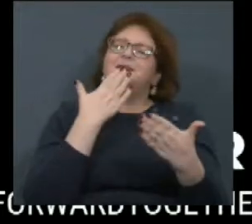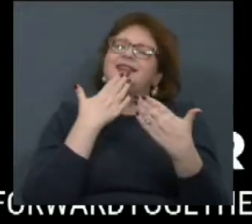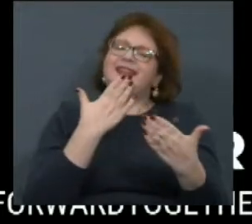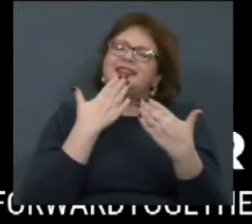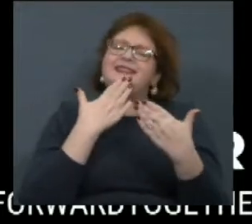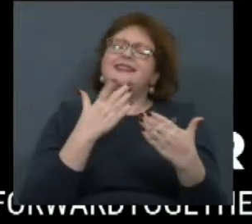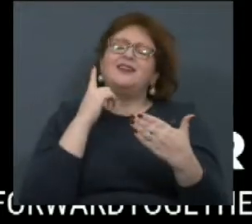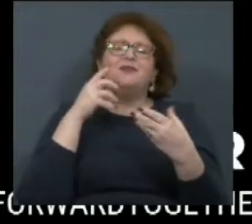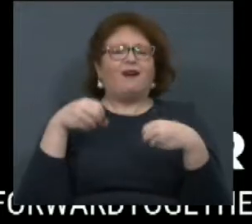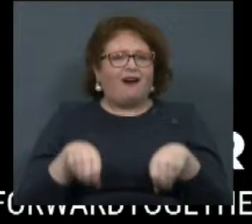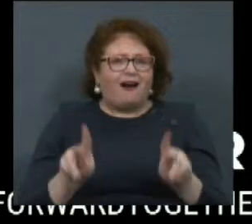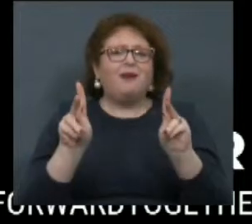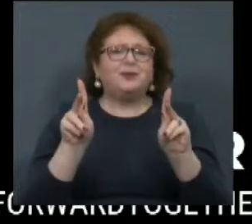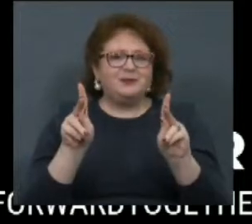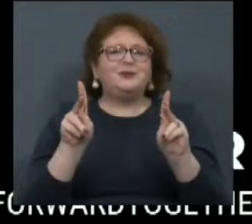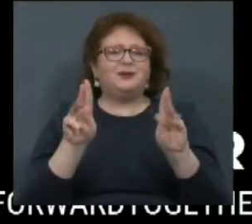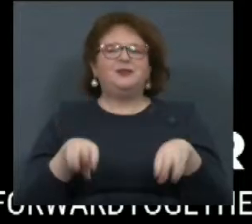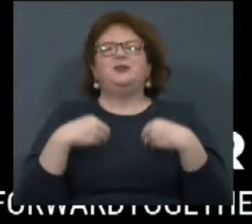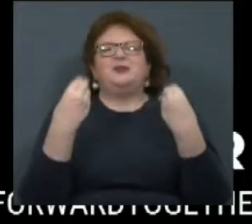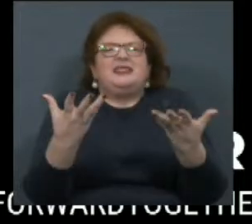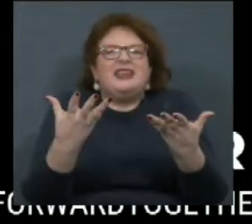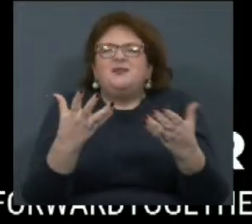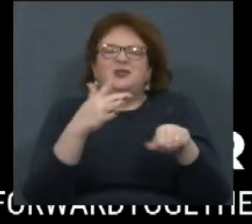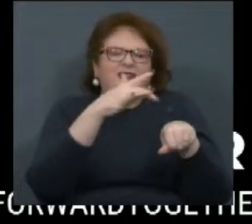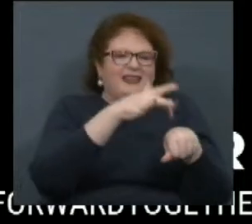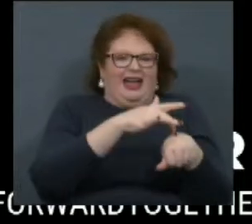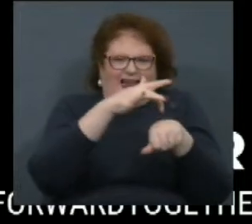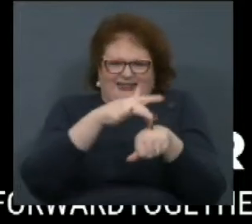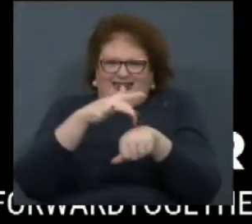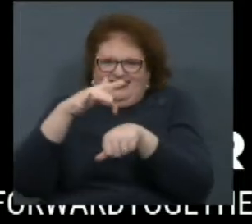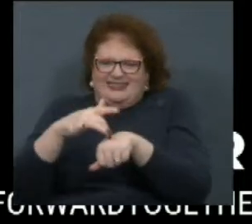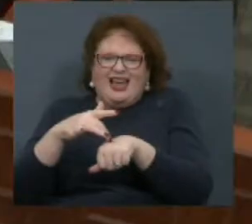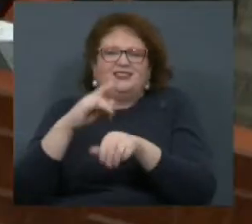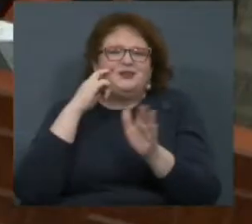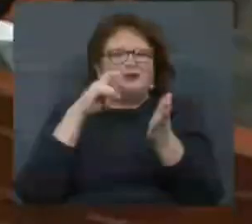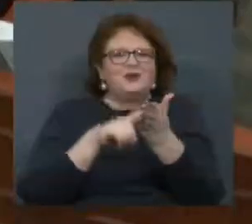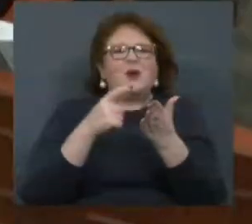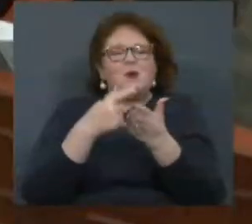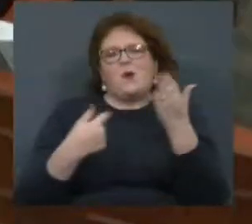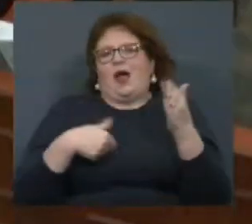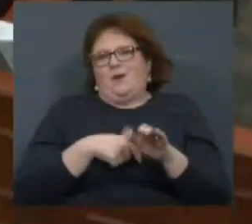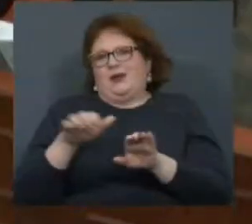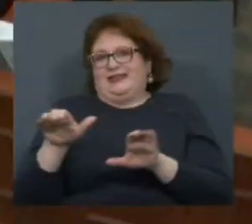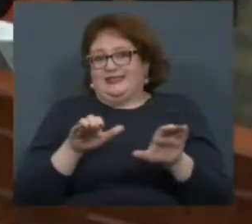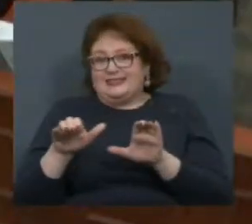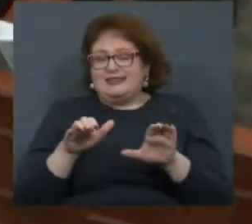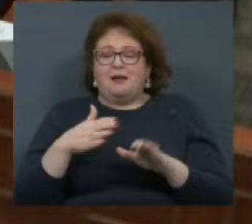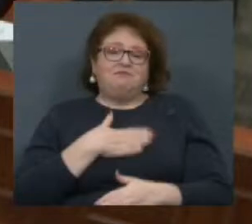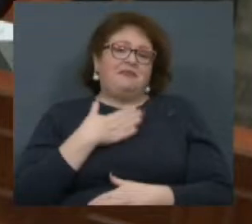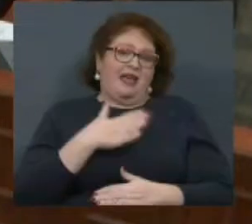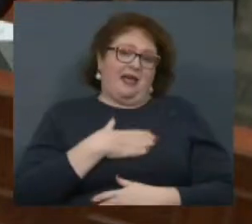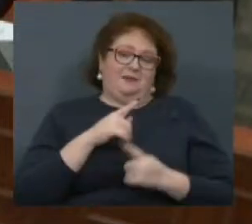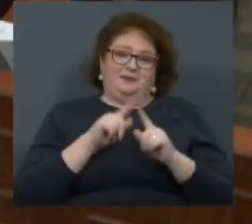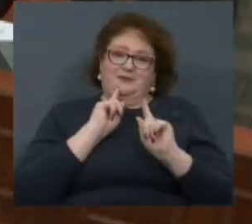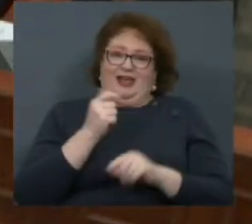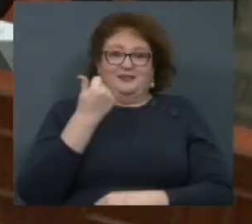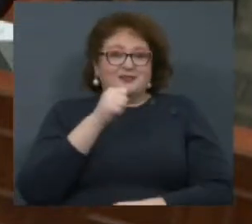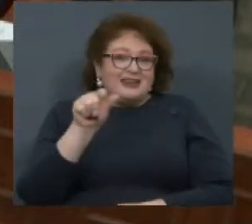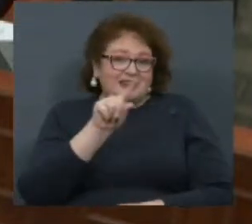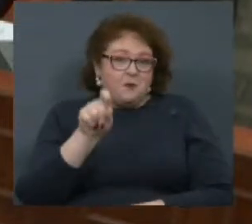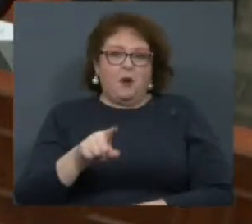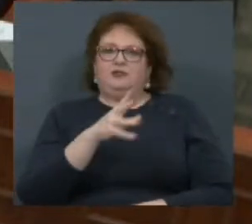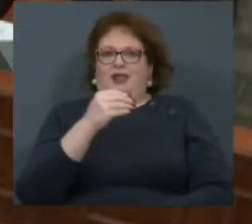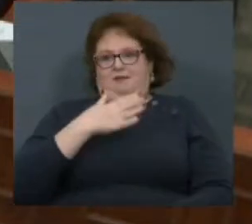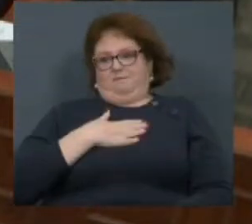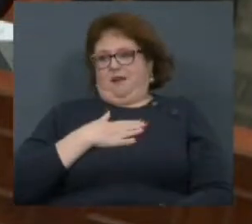this opportunity to give you a highlight of what we did. And I'm happy to answer any questions, or my commission here is welcome